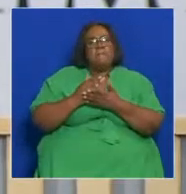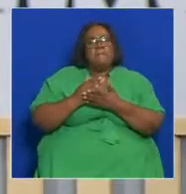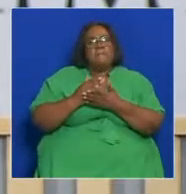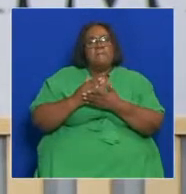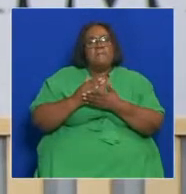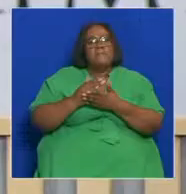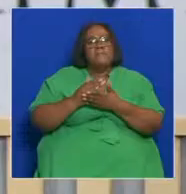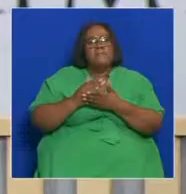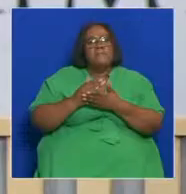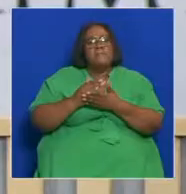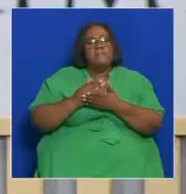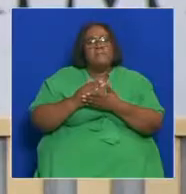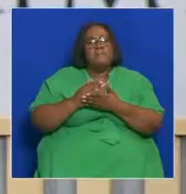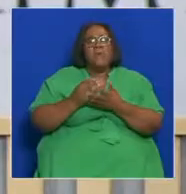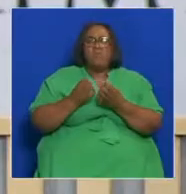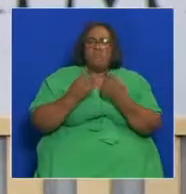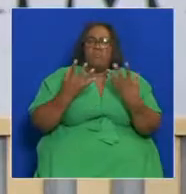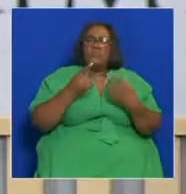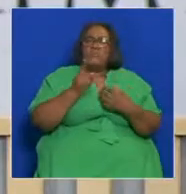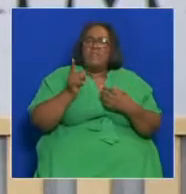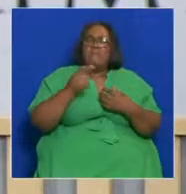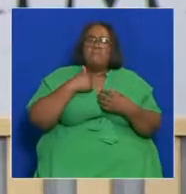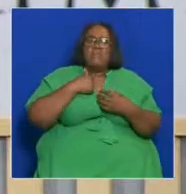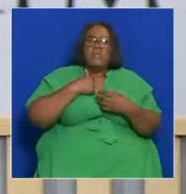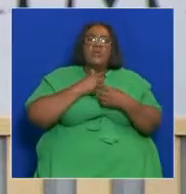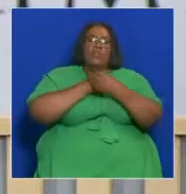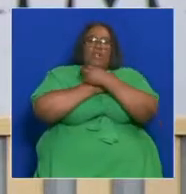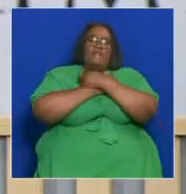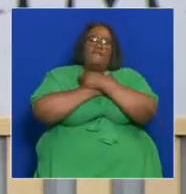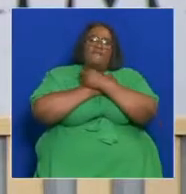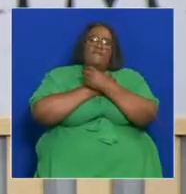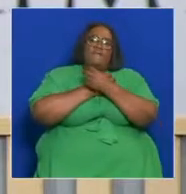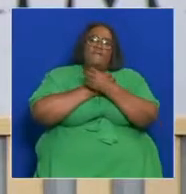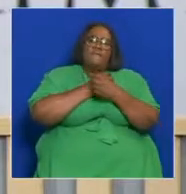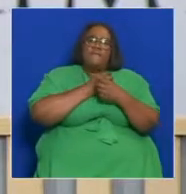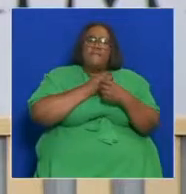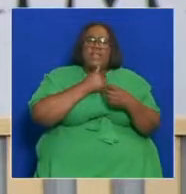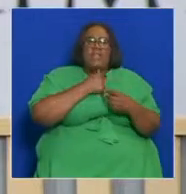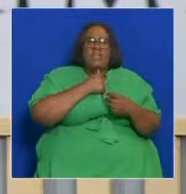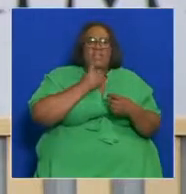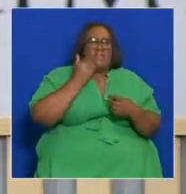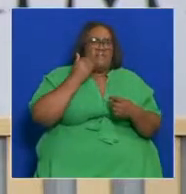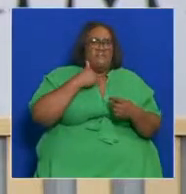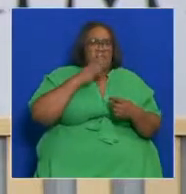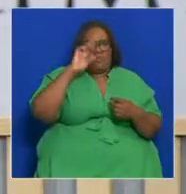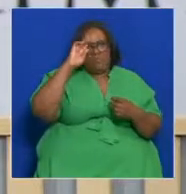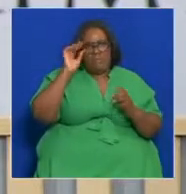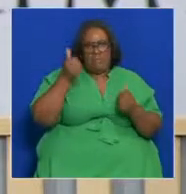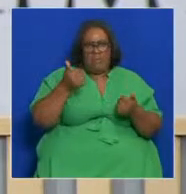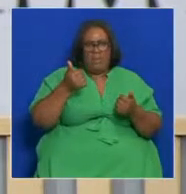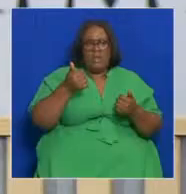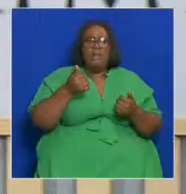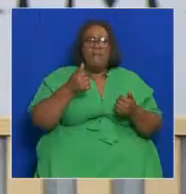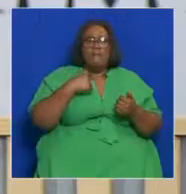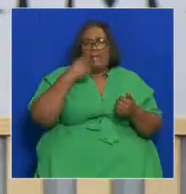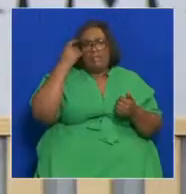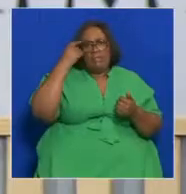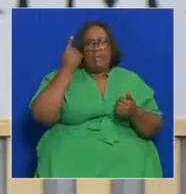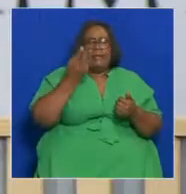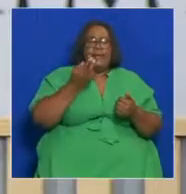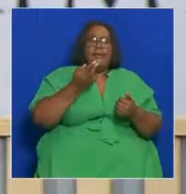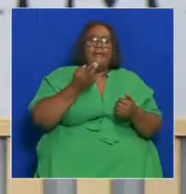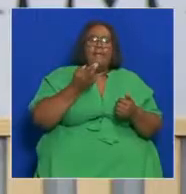I think most of them is when I was on leave, if my memory serves me well. I think the register will be able to